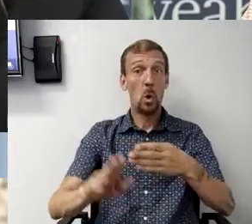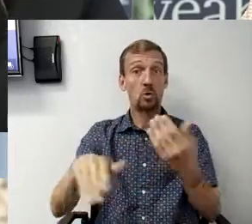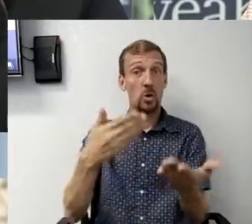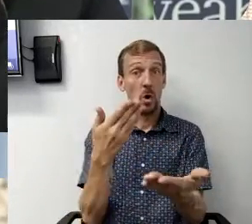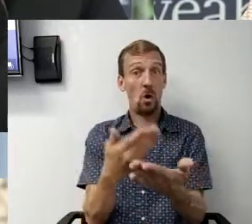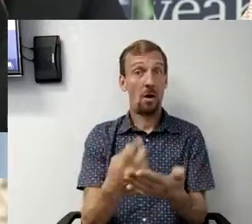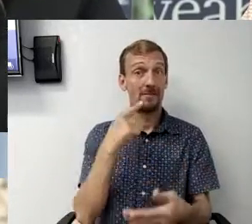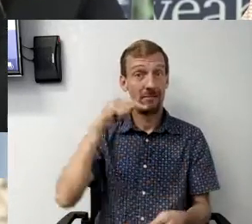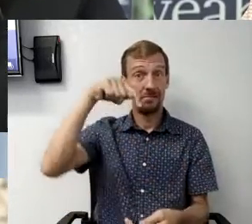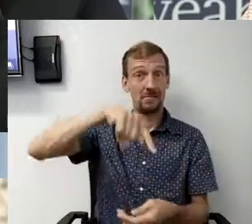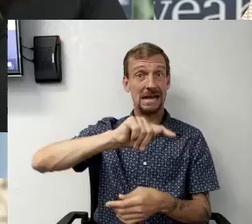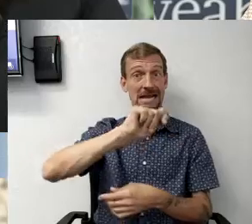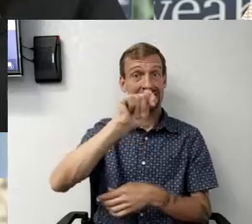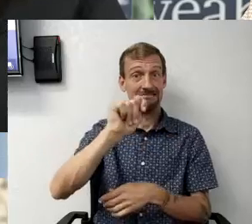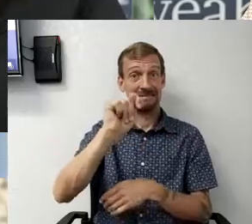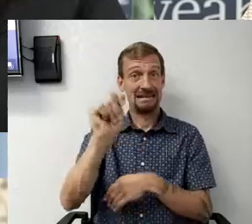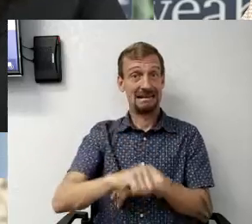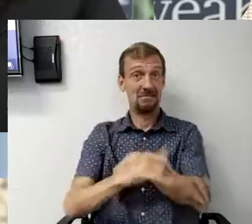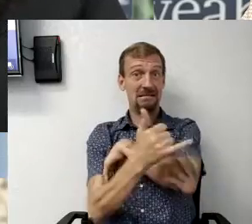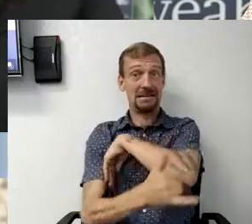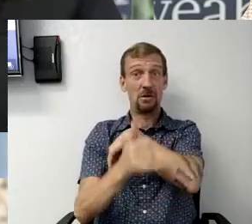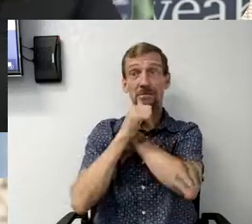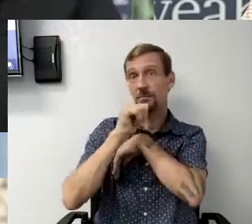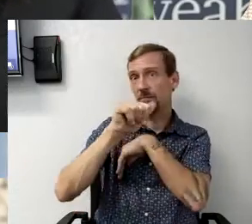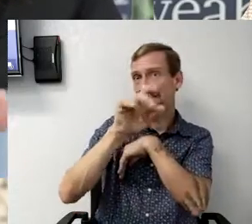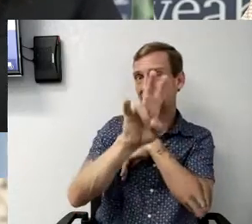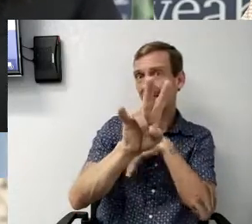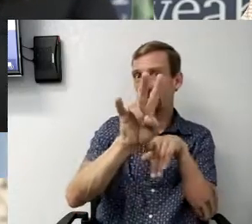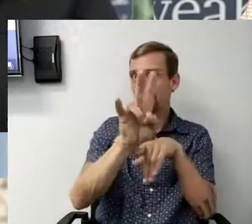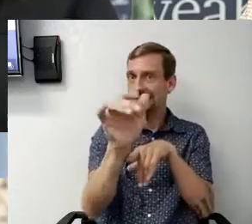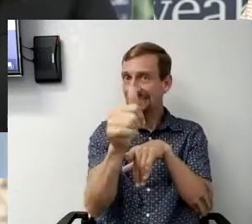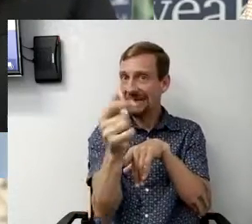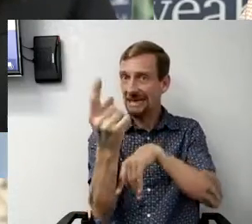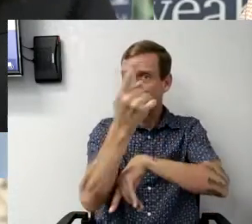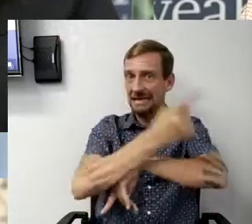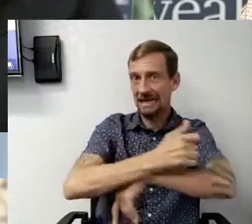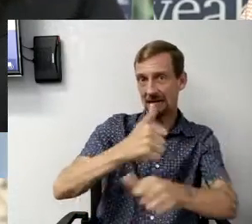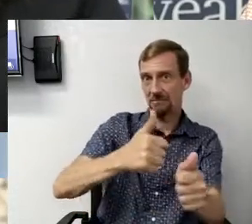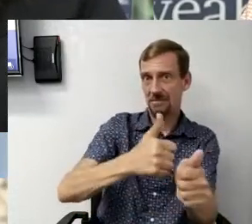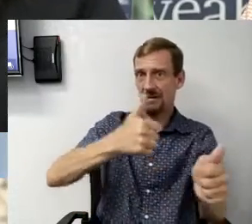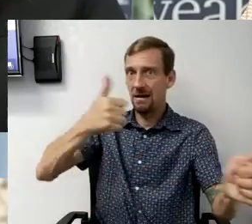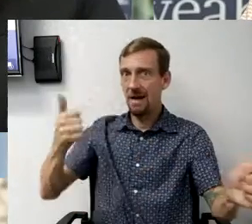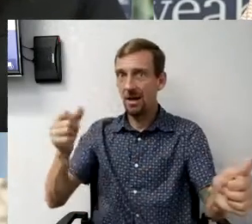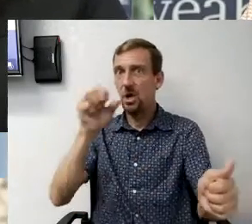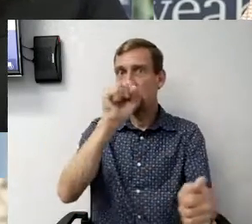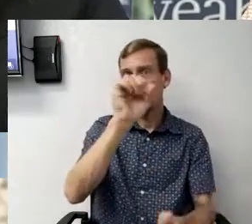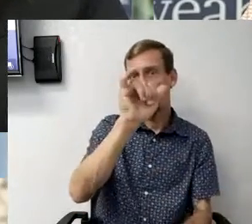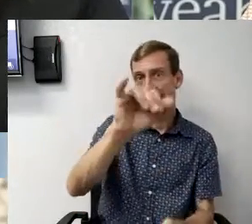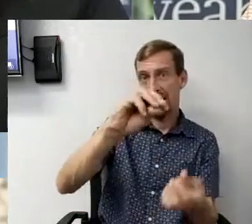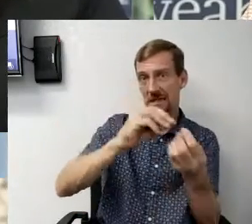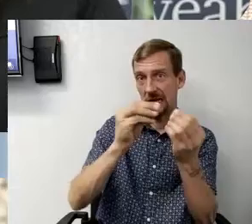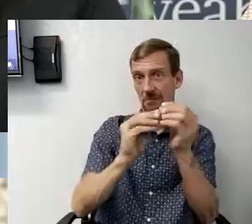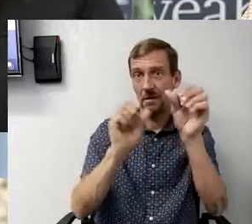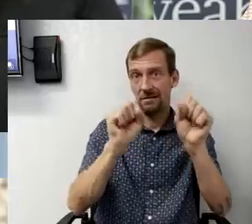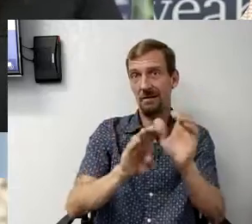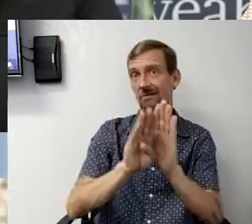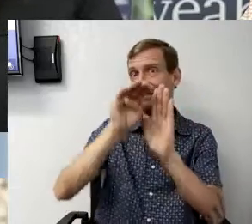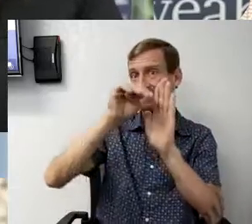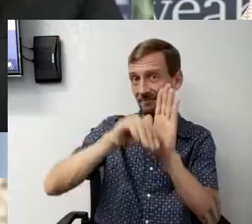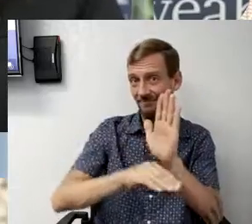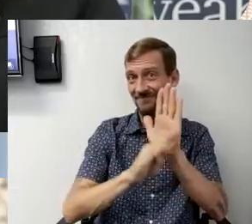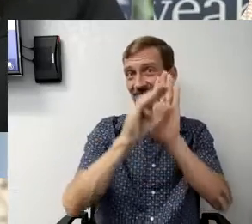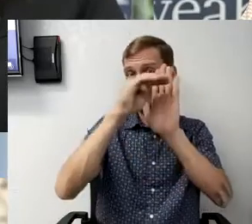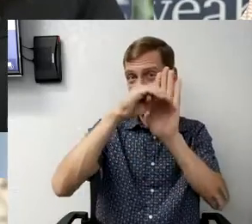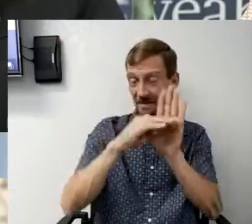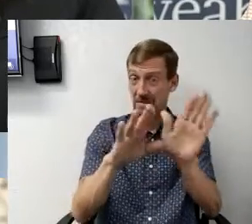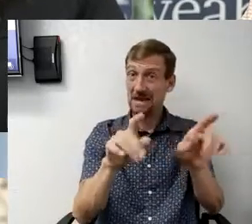tested is 7 to 10 days behind. So it does adjust. So that 13.8 is based off